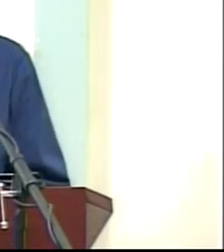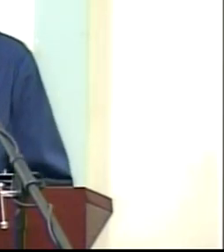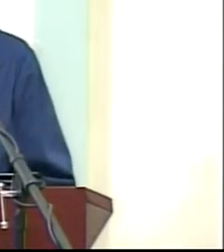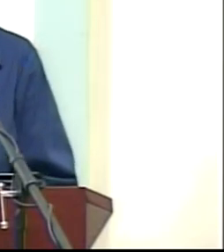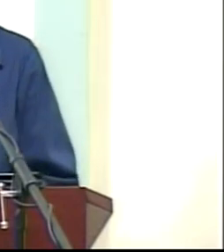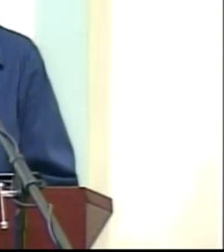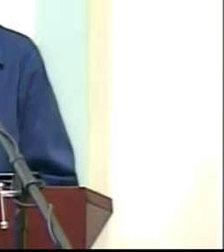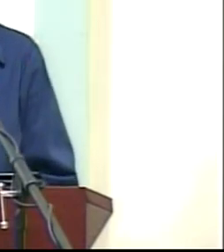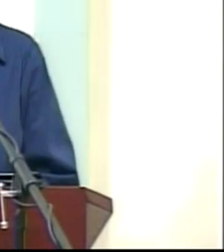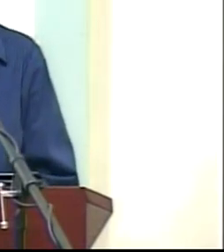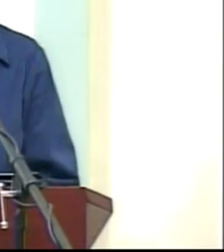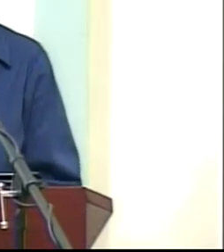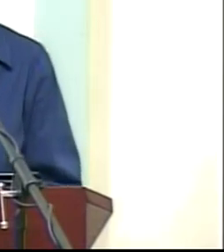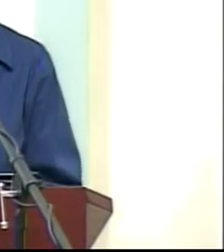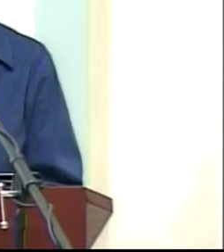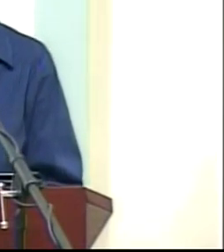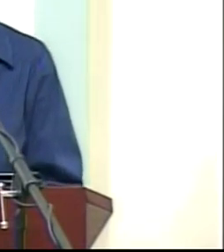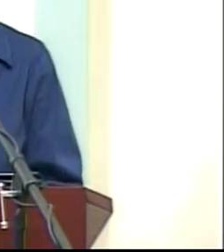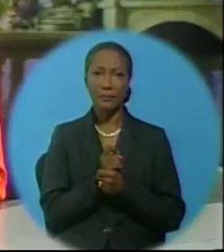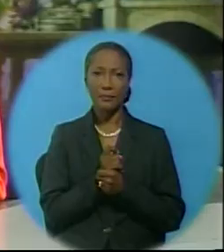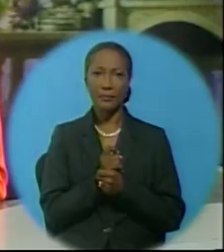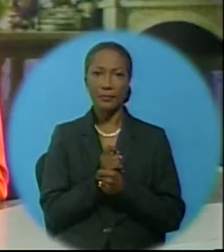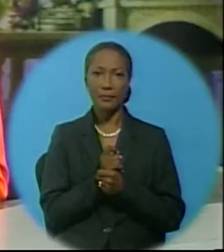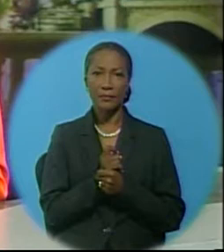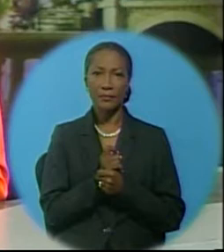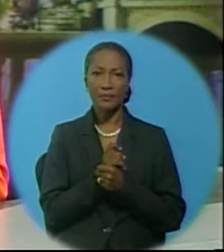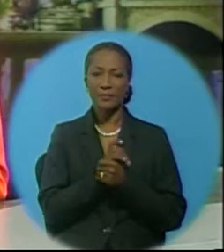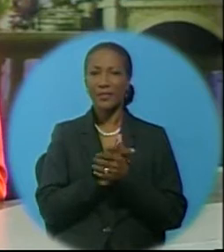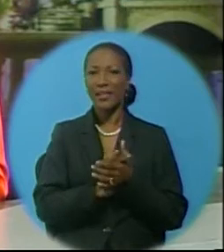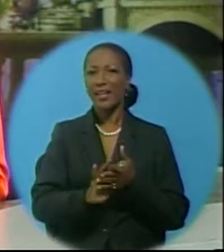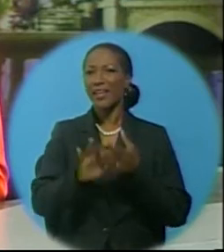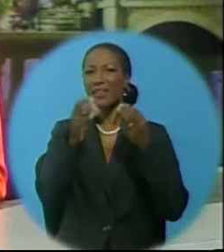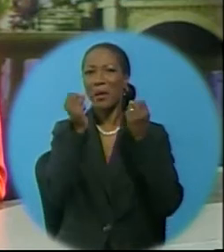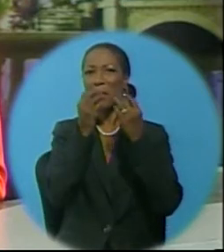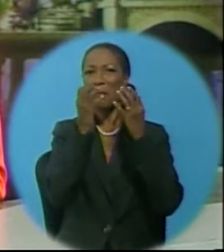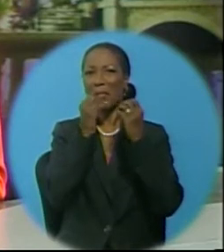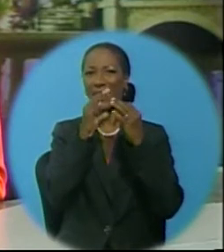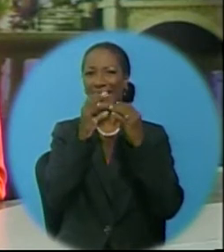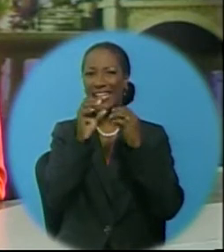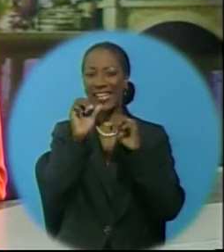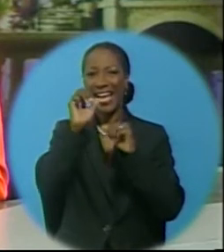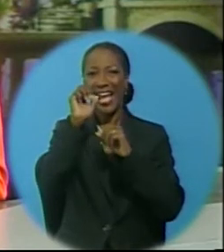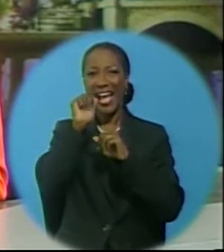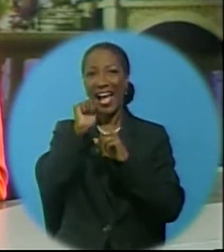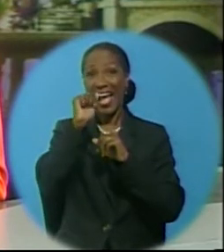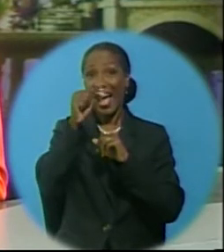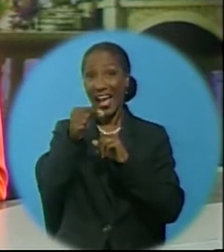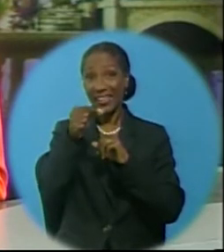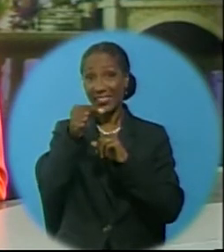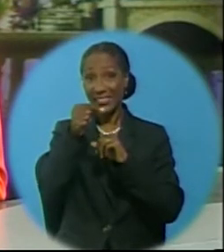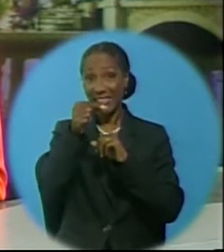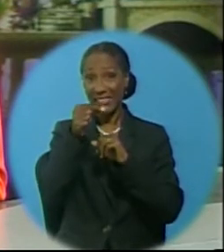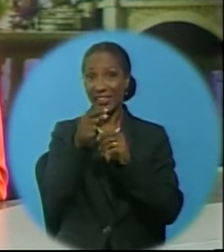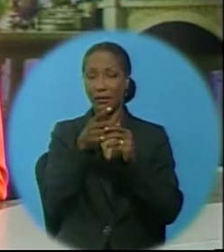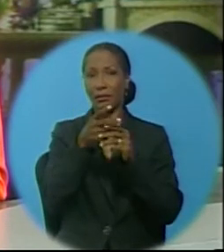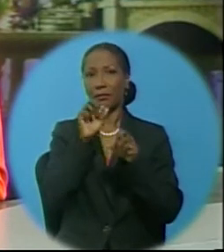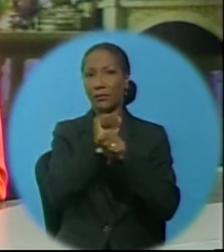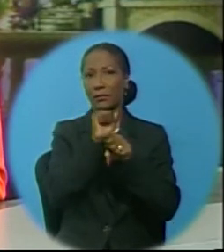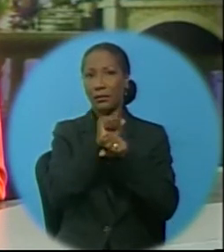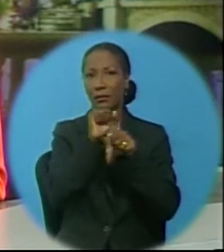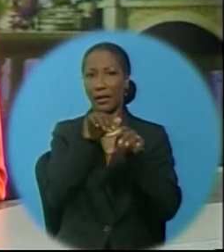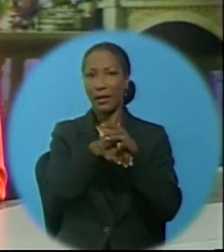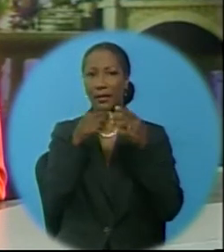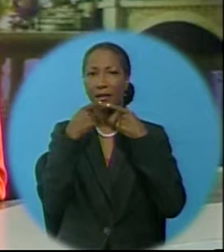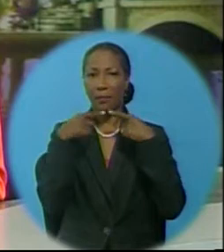that our consultations add value. The high number of acting appointments in the public service must be dealt with. This